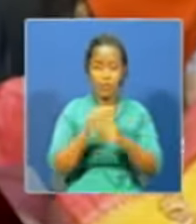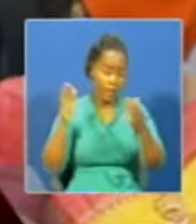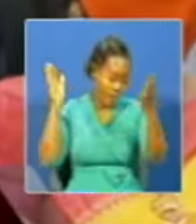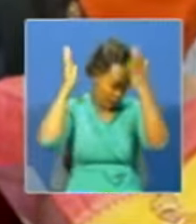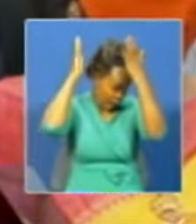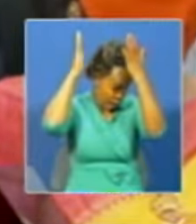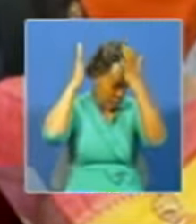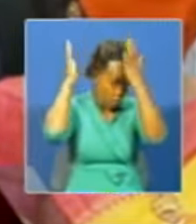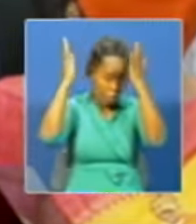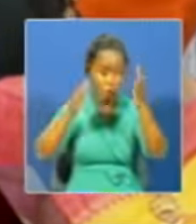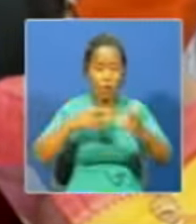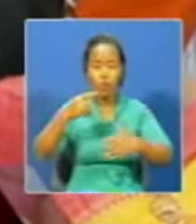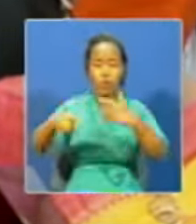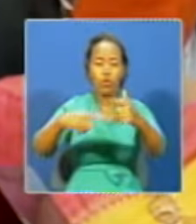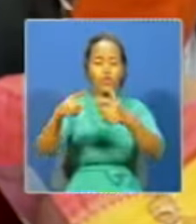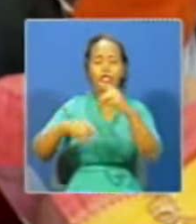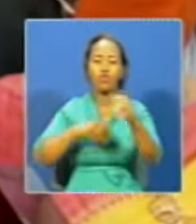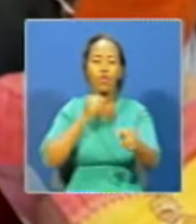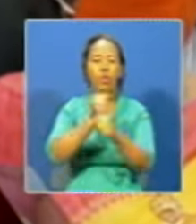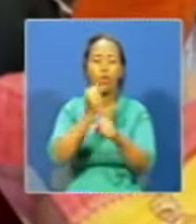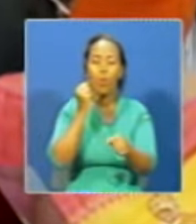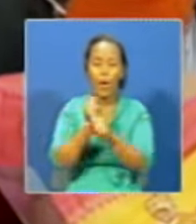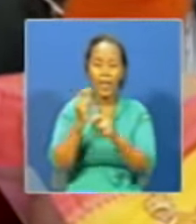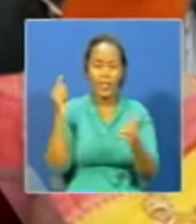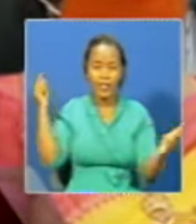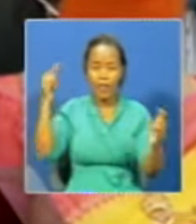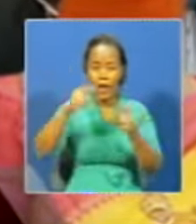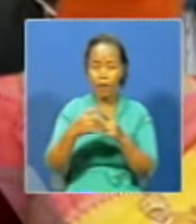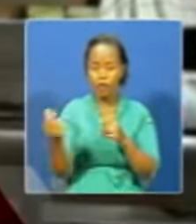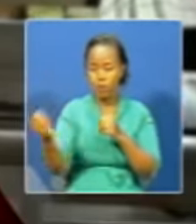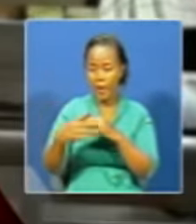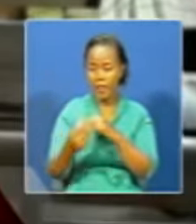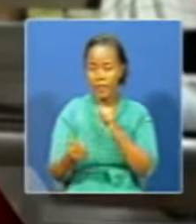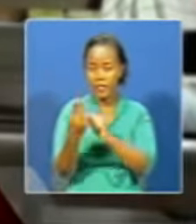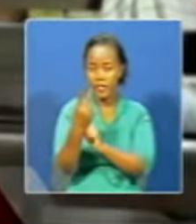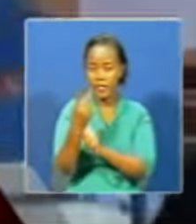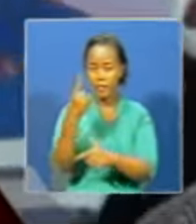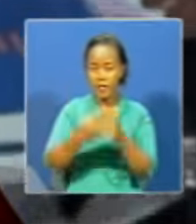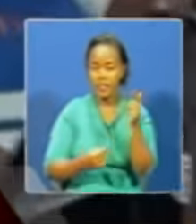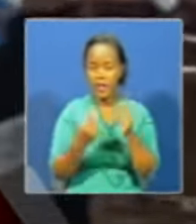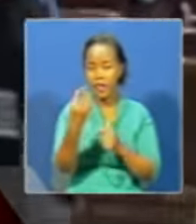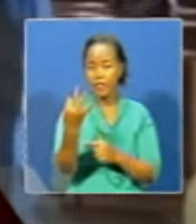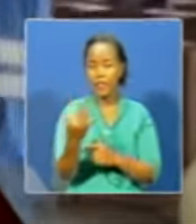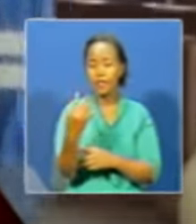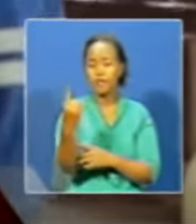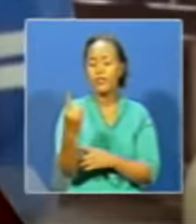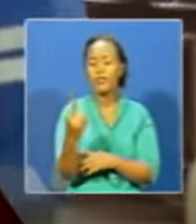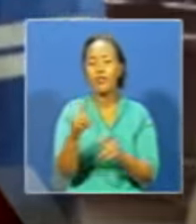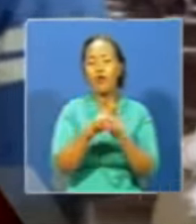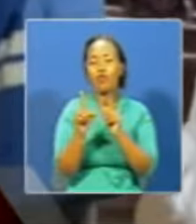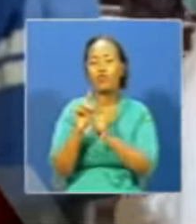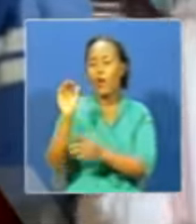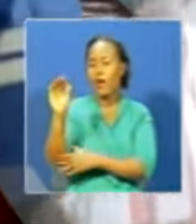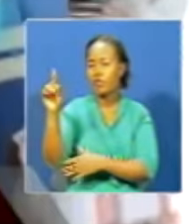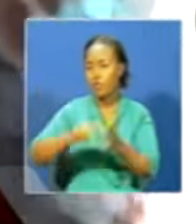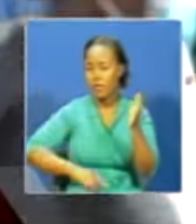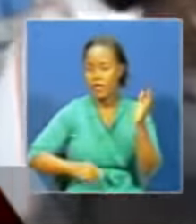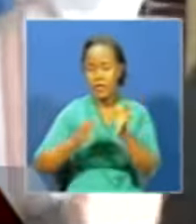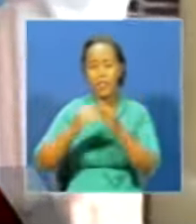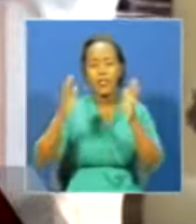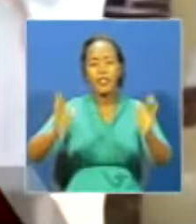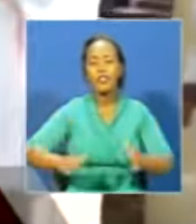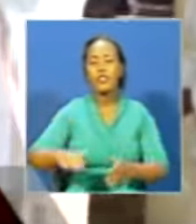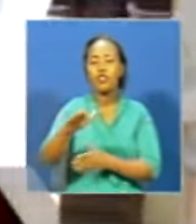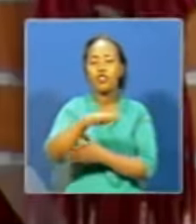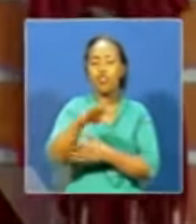will continue executing its mandate until December 31st this year, and is urging religious leaders in the red zone counties